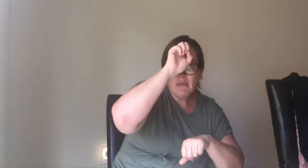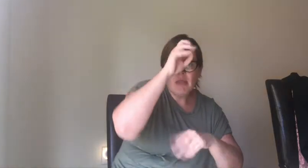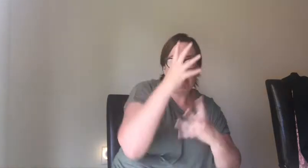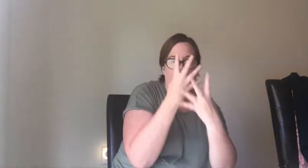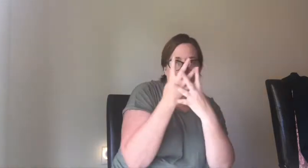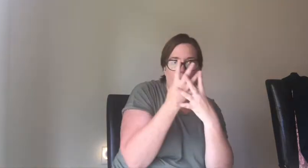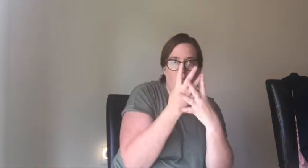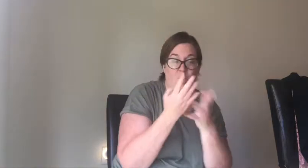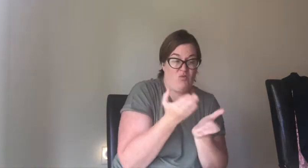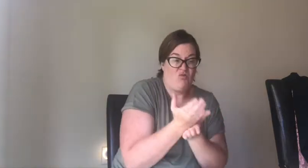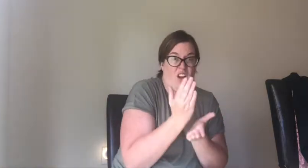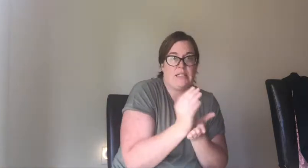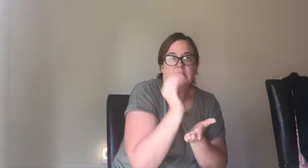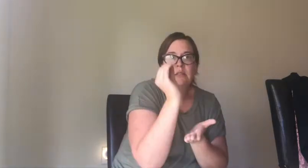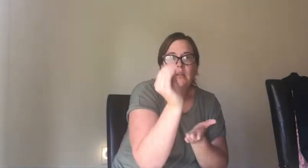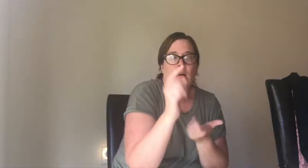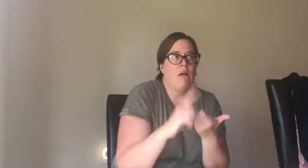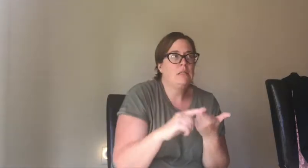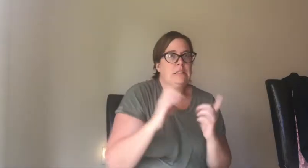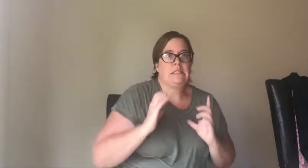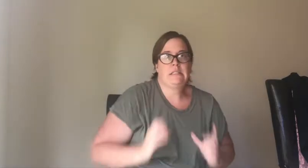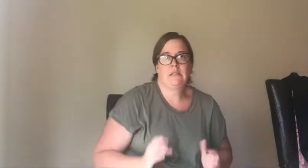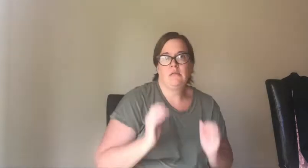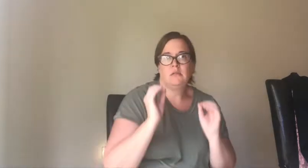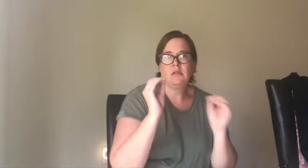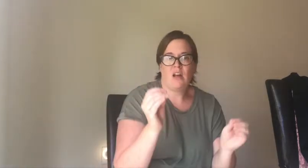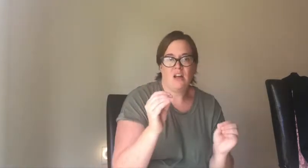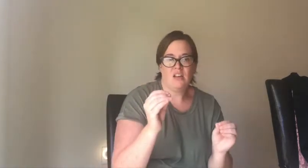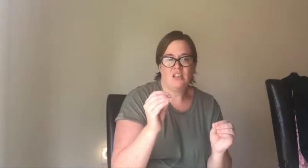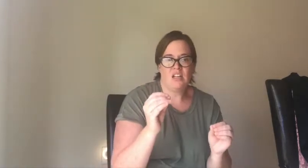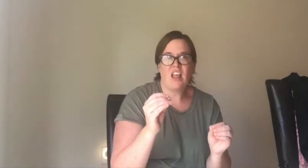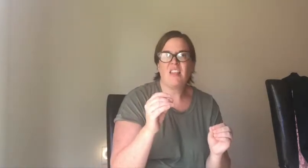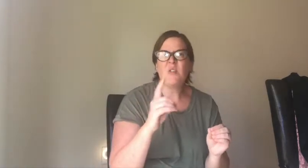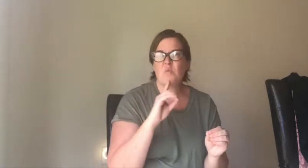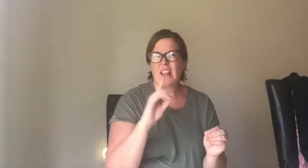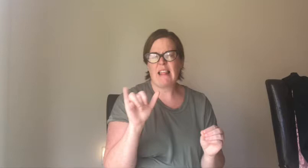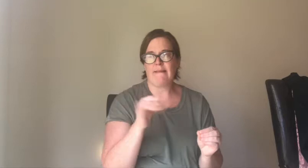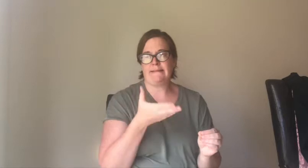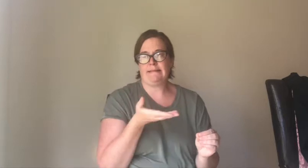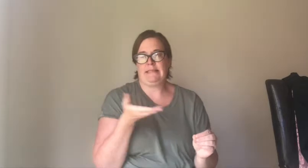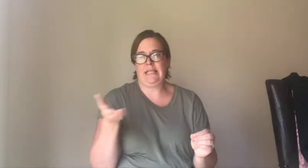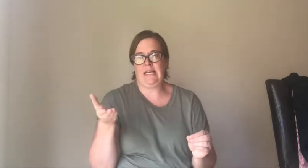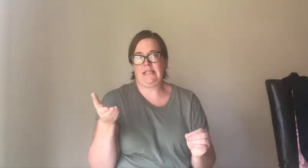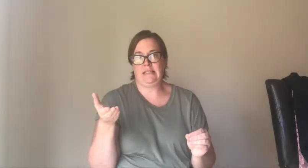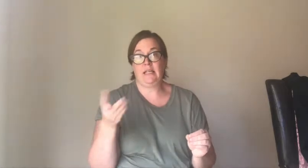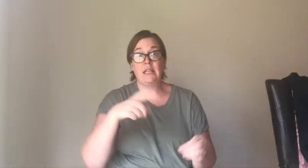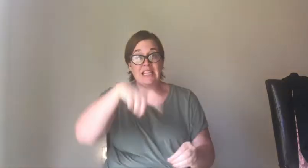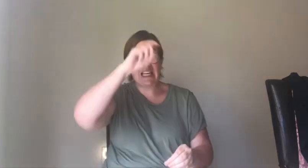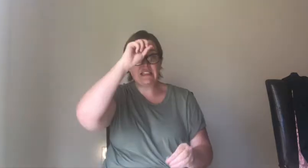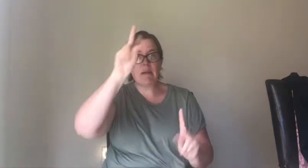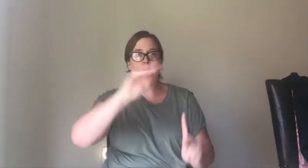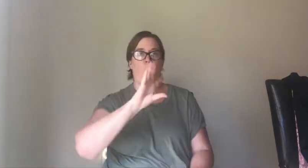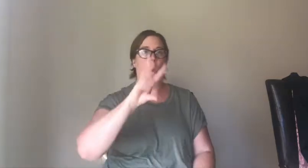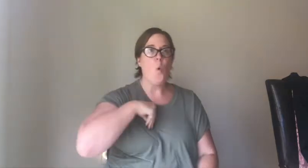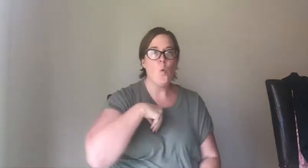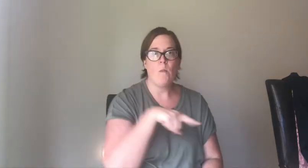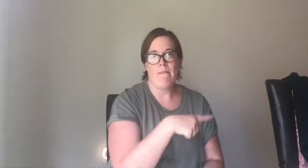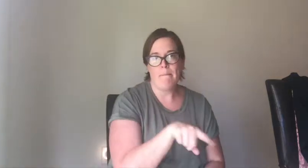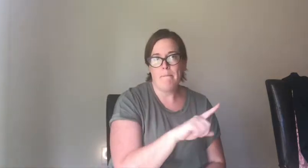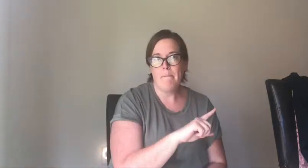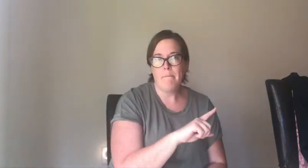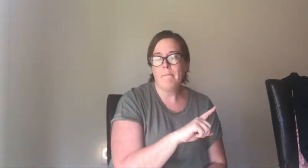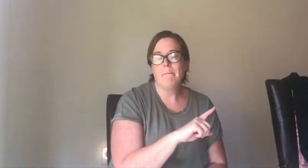not captivity. It is relocation. It's really important you understand that and you make that distinction. Exile is not